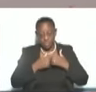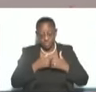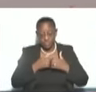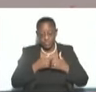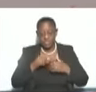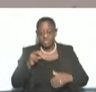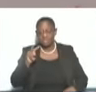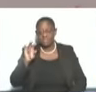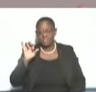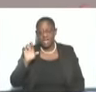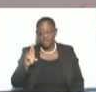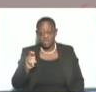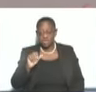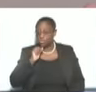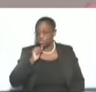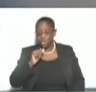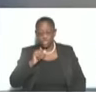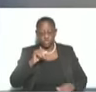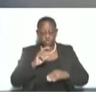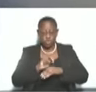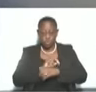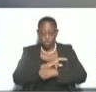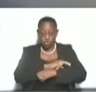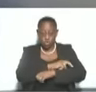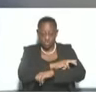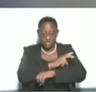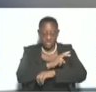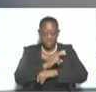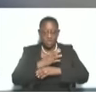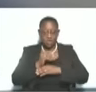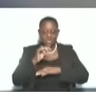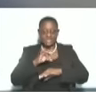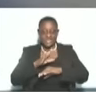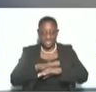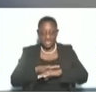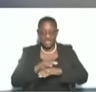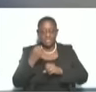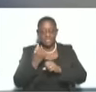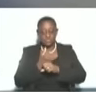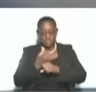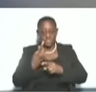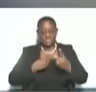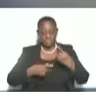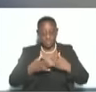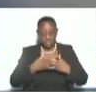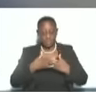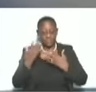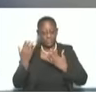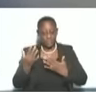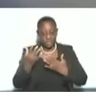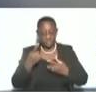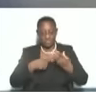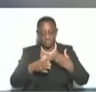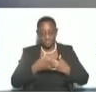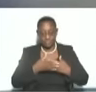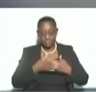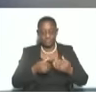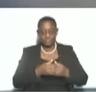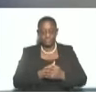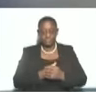and not COVID and dengue. Don't go anywhere. Sports is up next. You're watching The Bahamas Tonight, the National